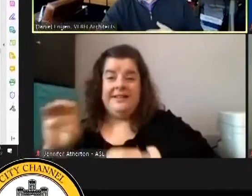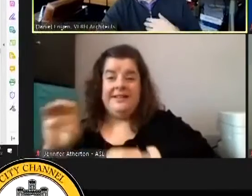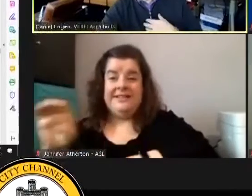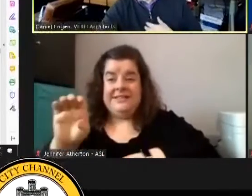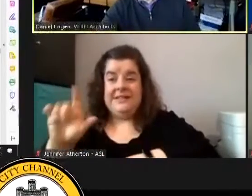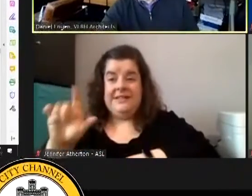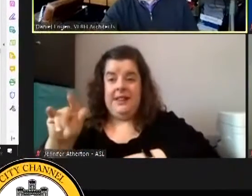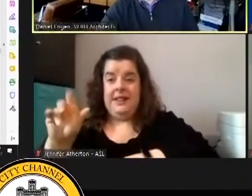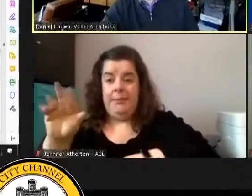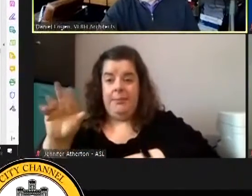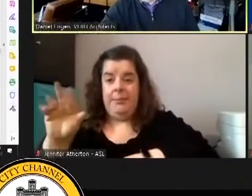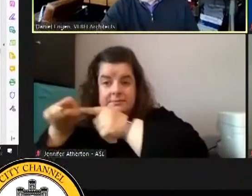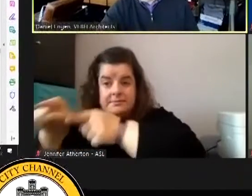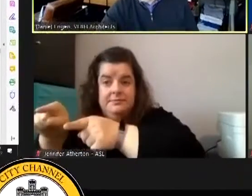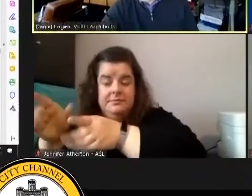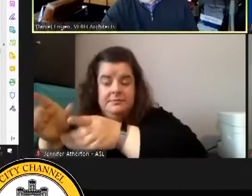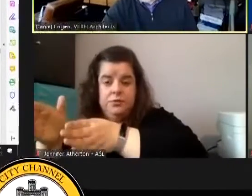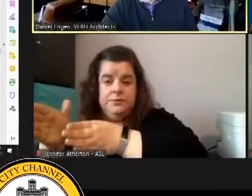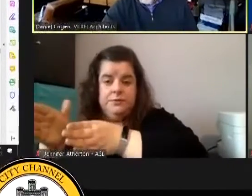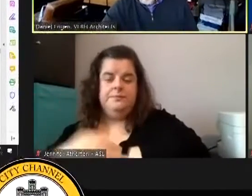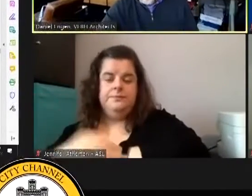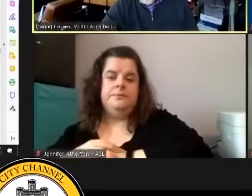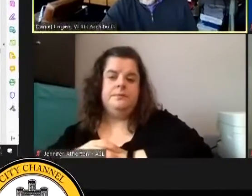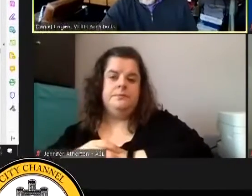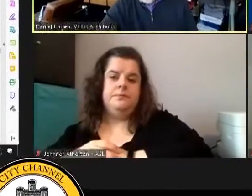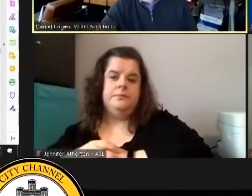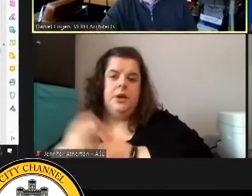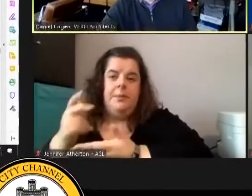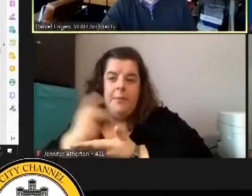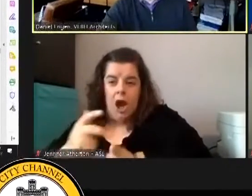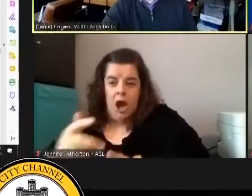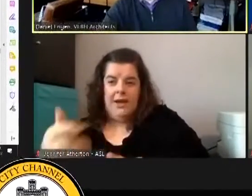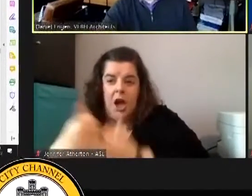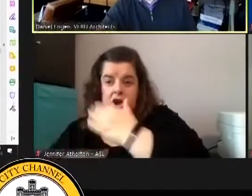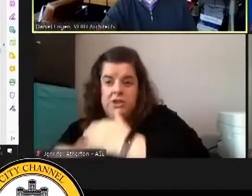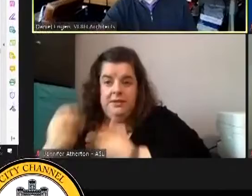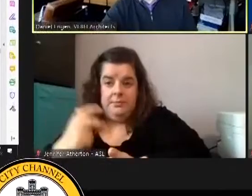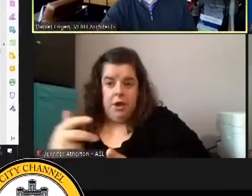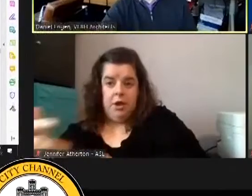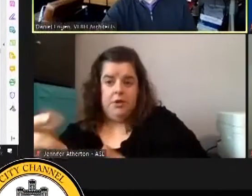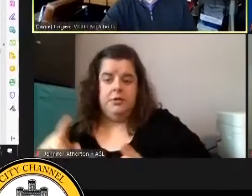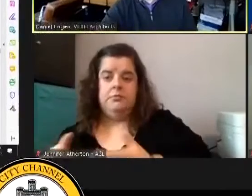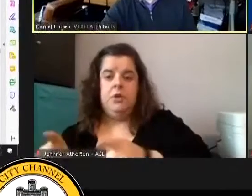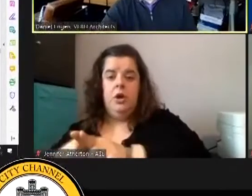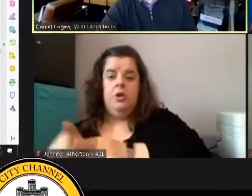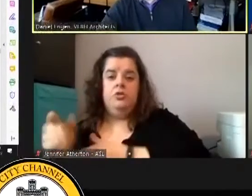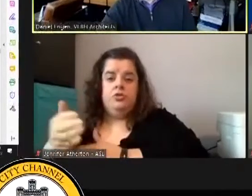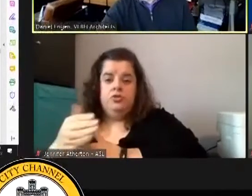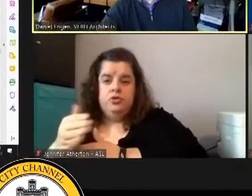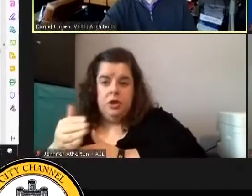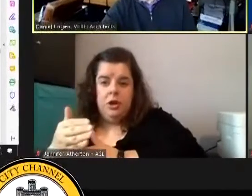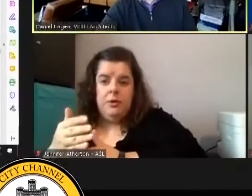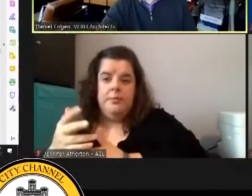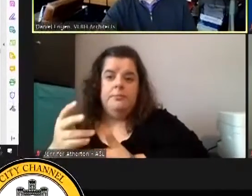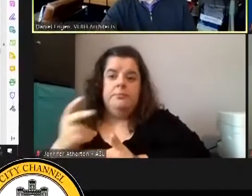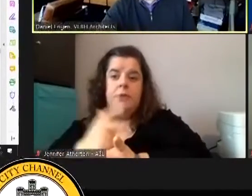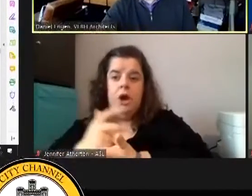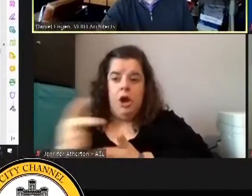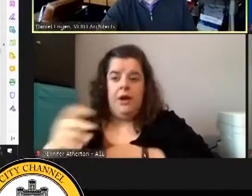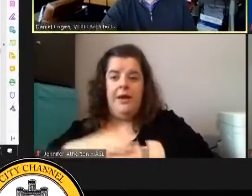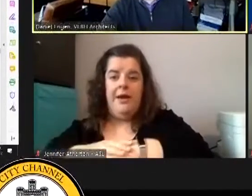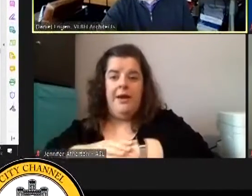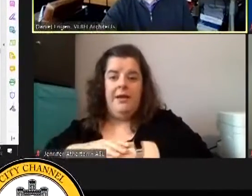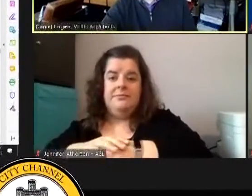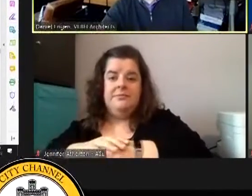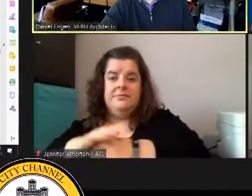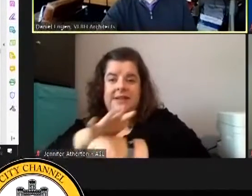idea is to, besides parking underneath the building, to share parking on the campus, regular campus